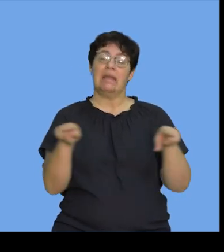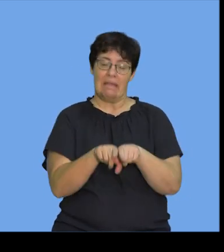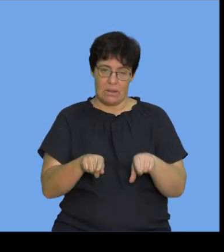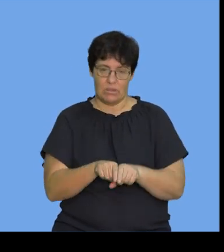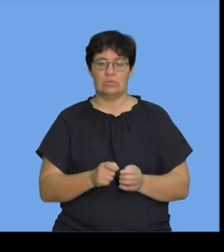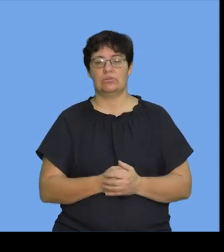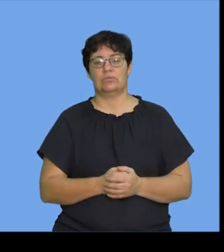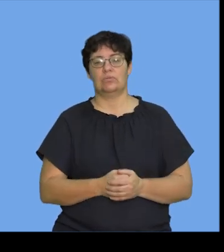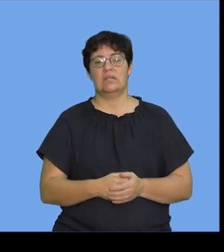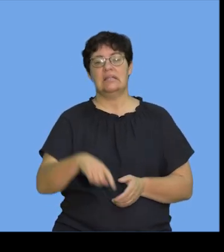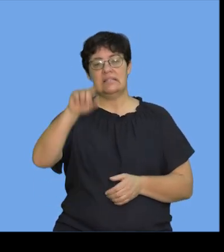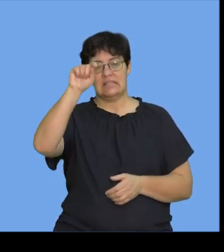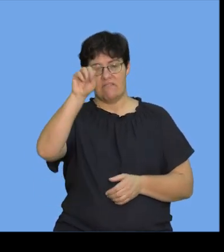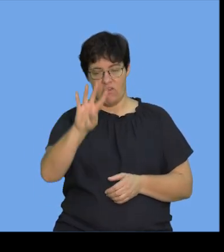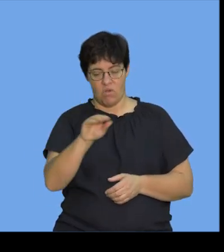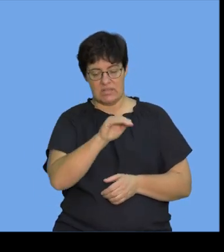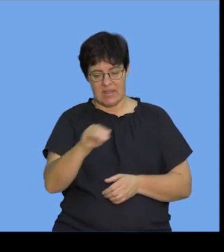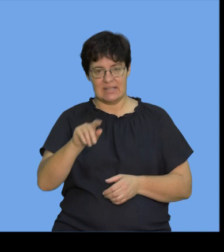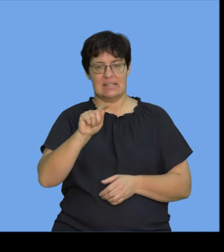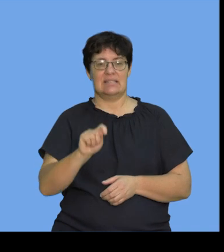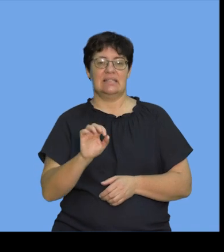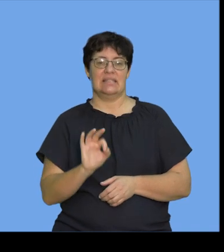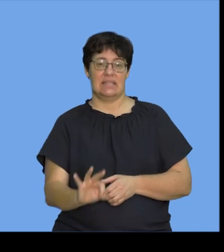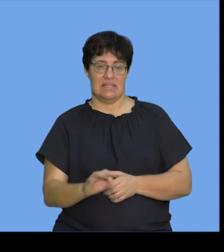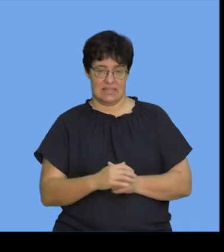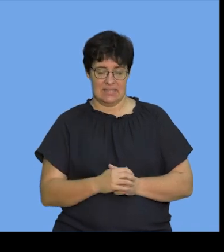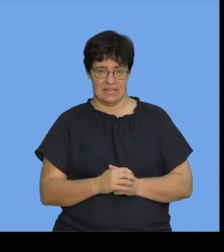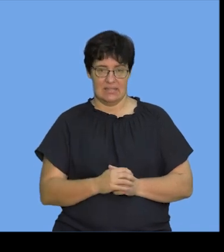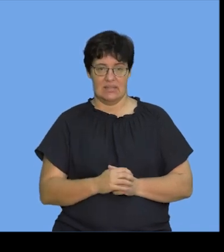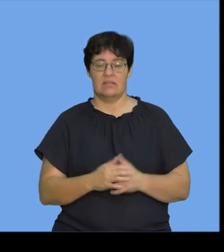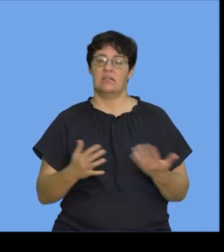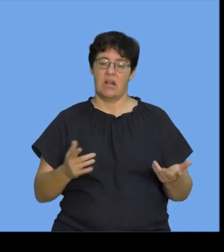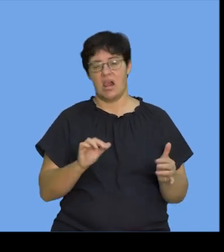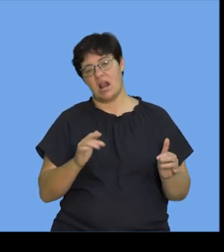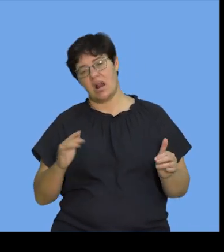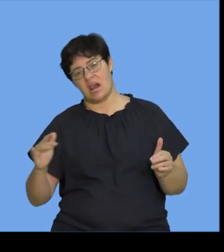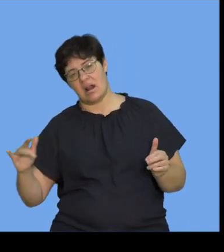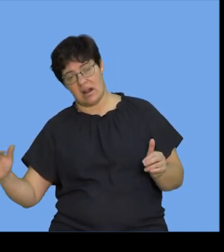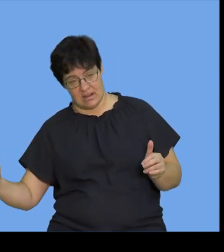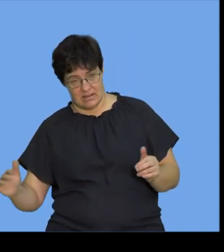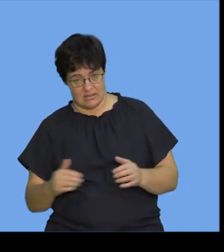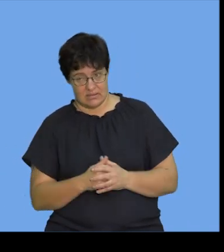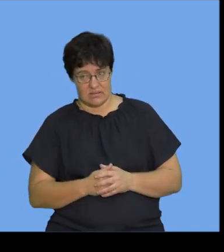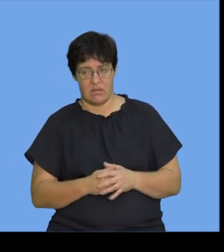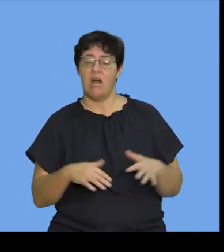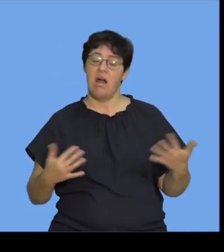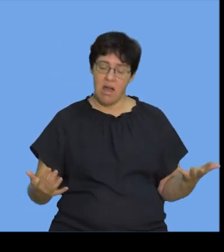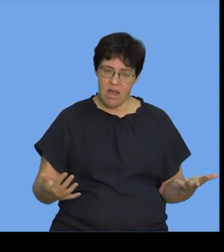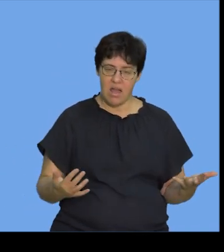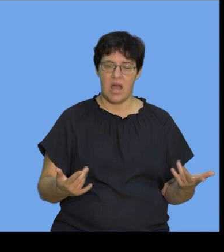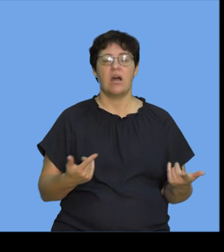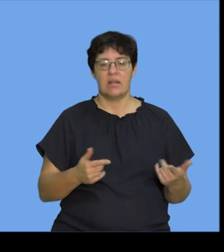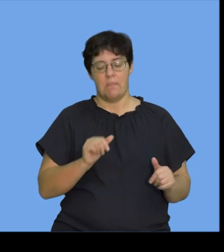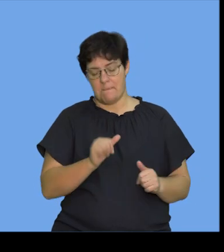be equals to T4 divided by T3 continuously so. You see, as long as